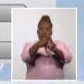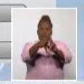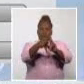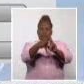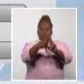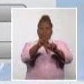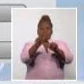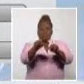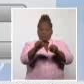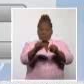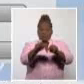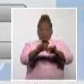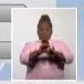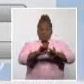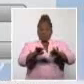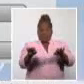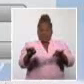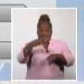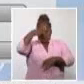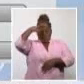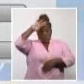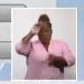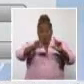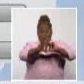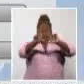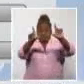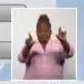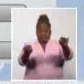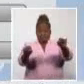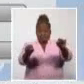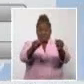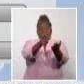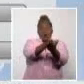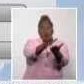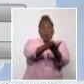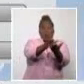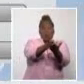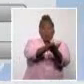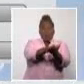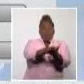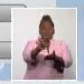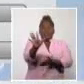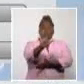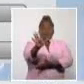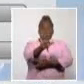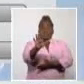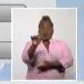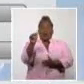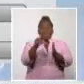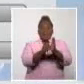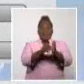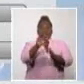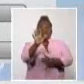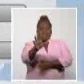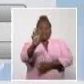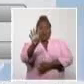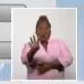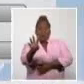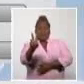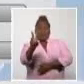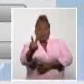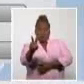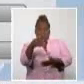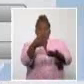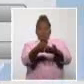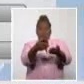1,668 people have been confirmed with the presence of COVID-19, which represents 3% of